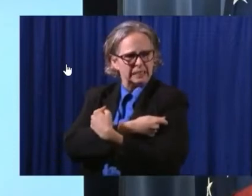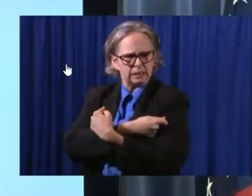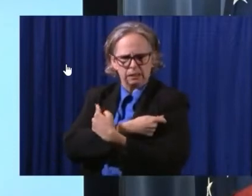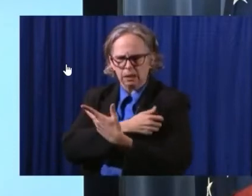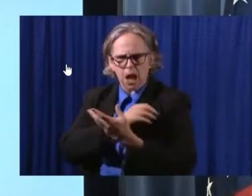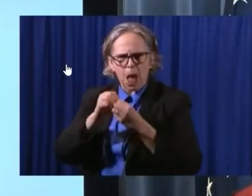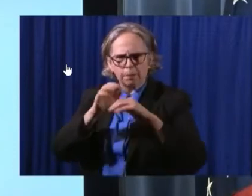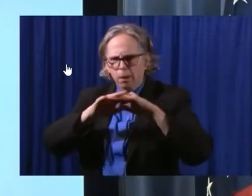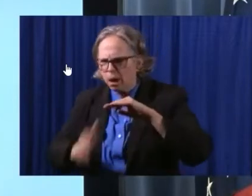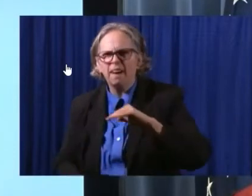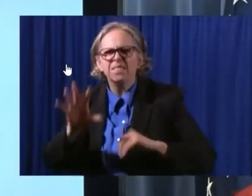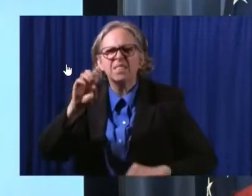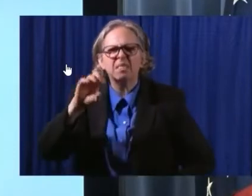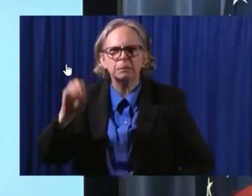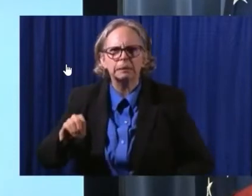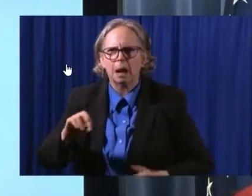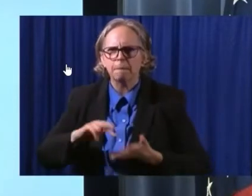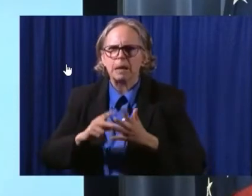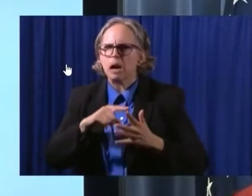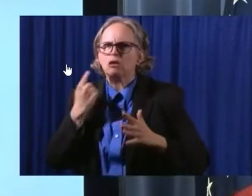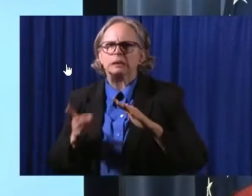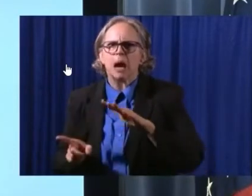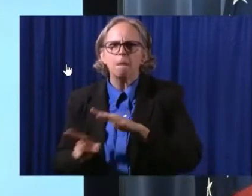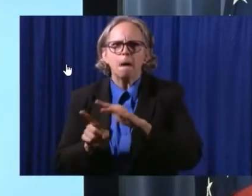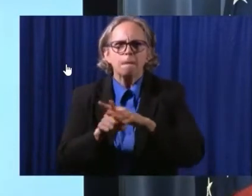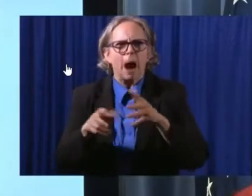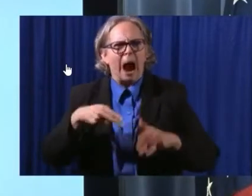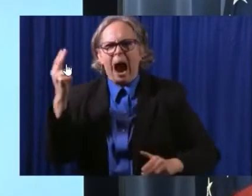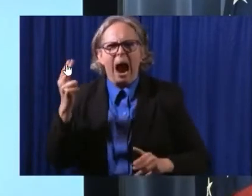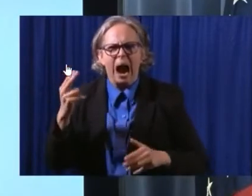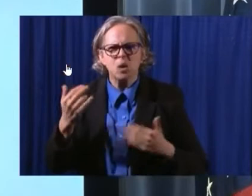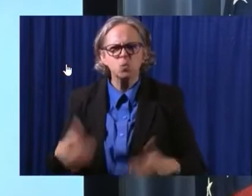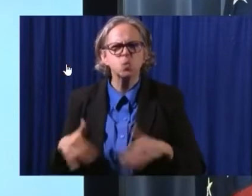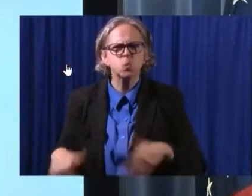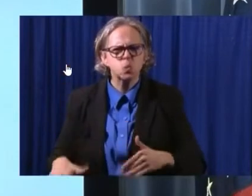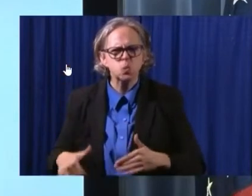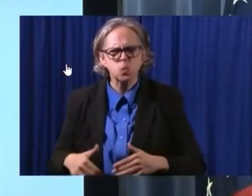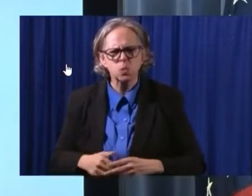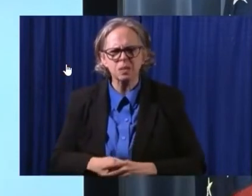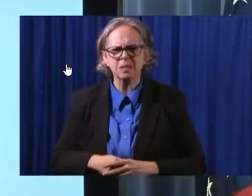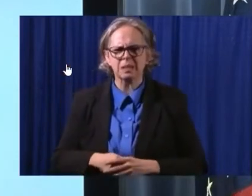second disease coming back and creating problems is really scary for those of us that